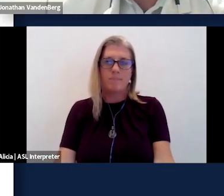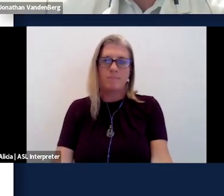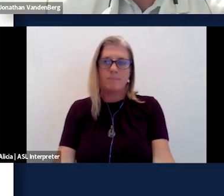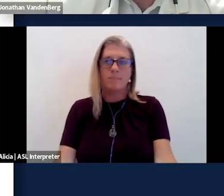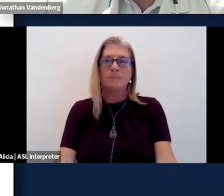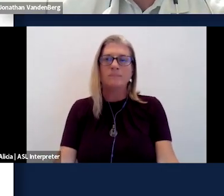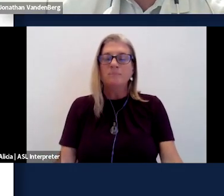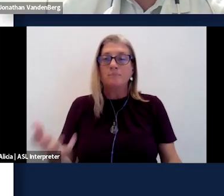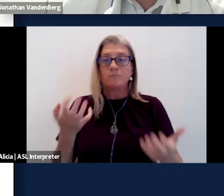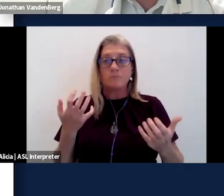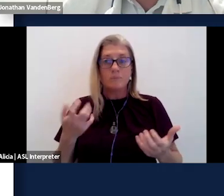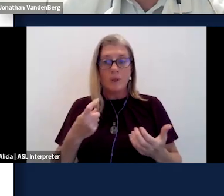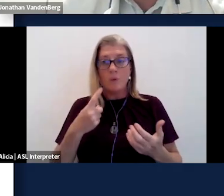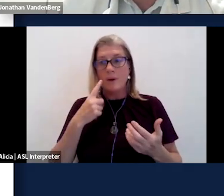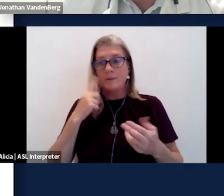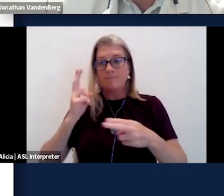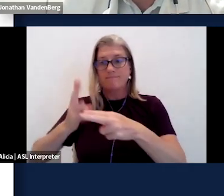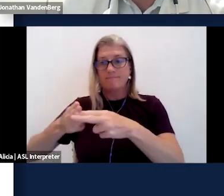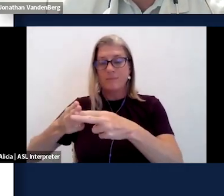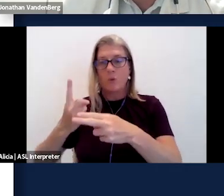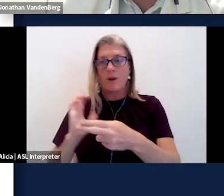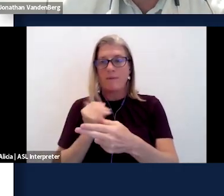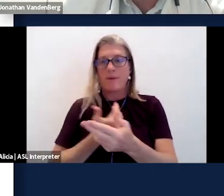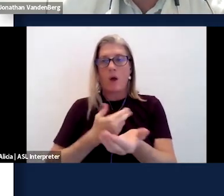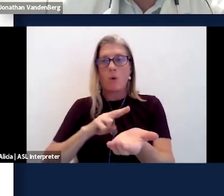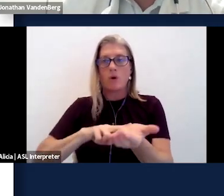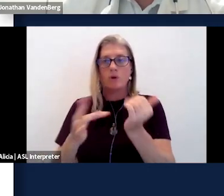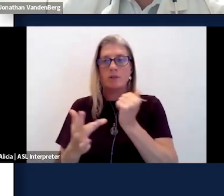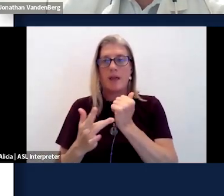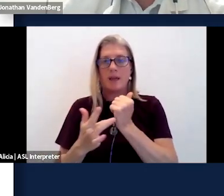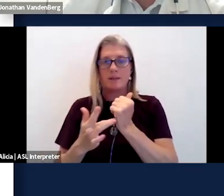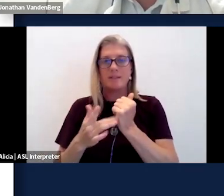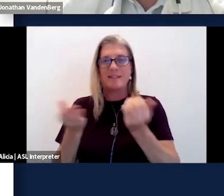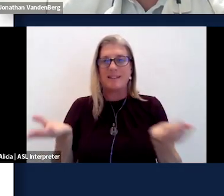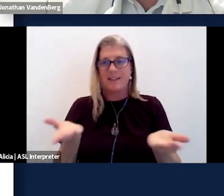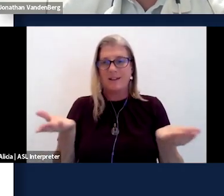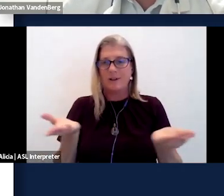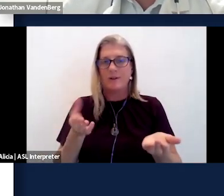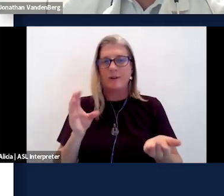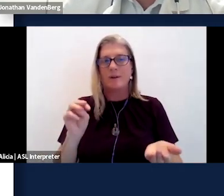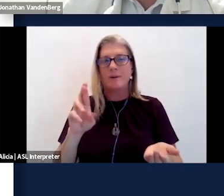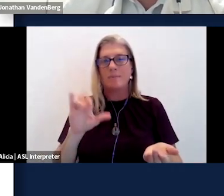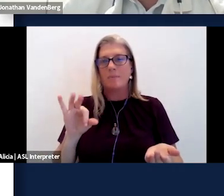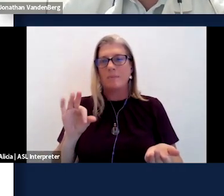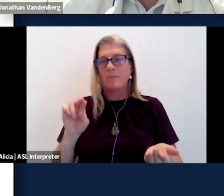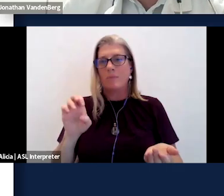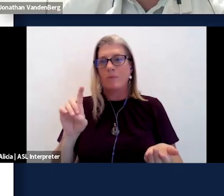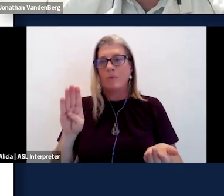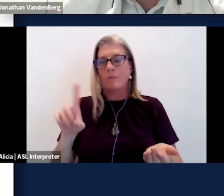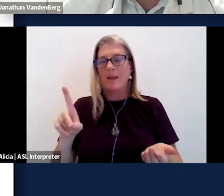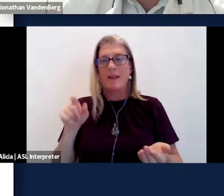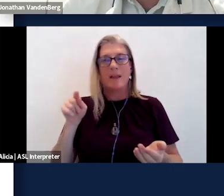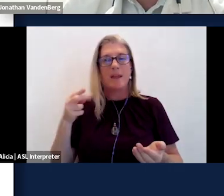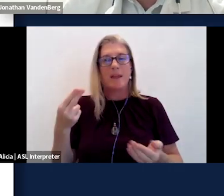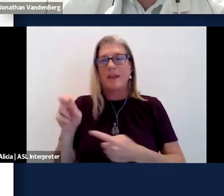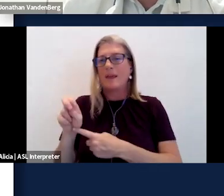I do just want to give a shout out to one of our nurse techs here at Murray Free Bed. He is a